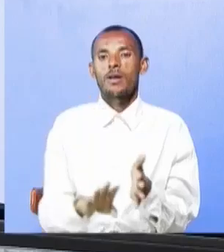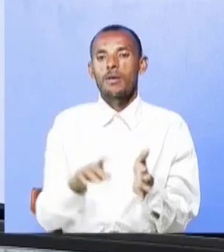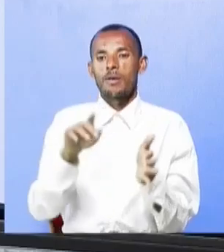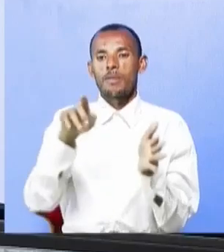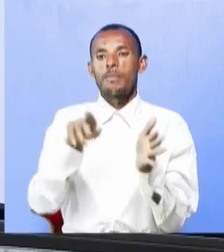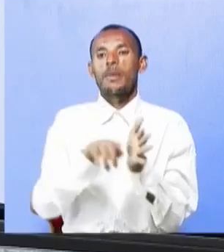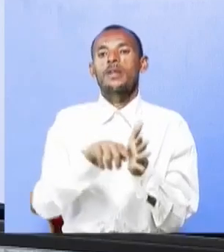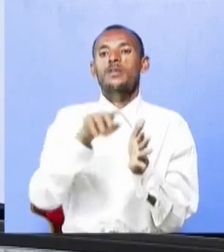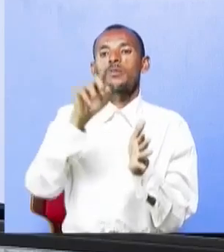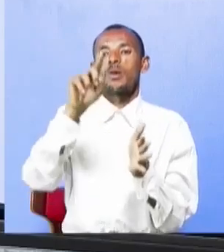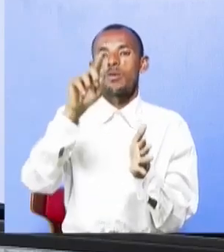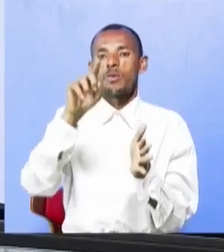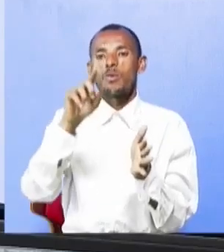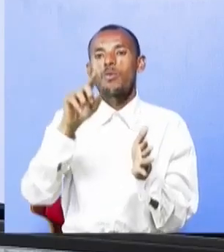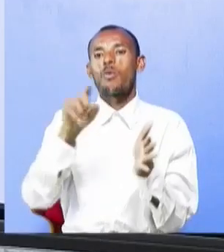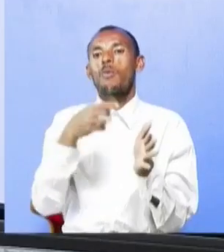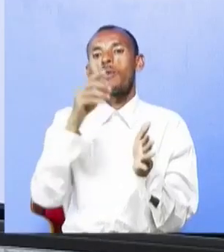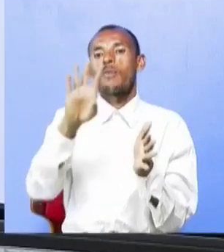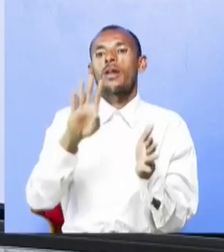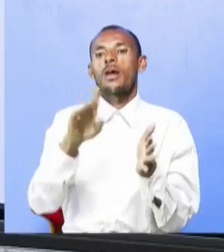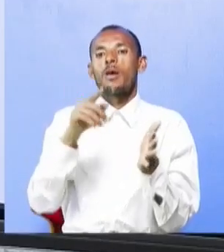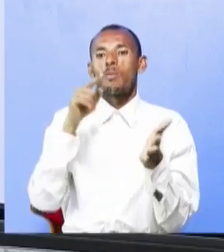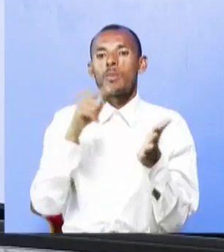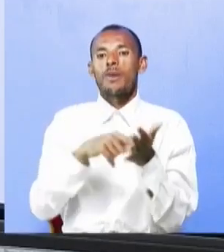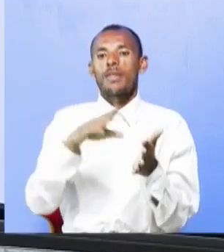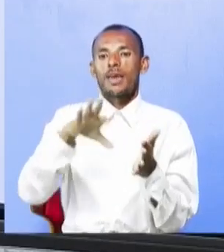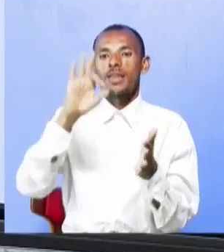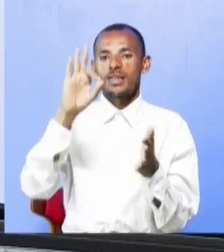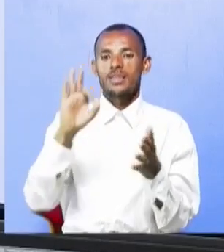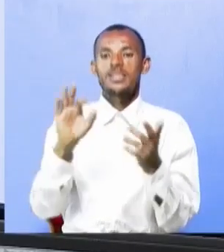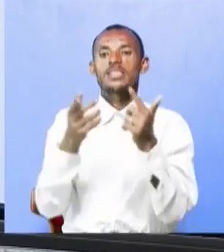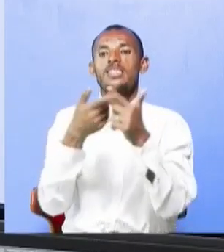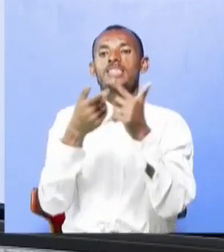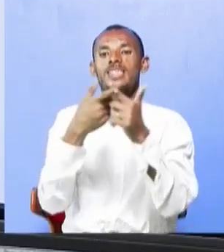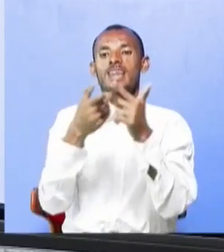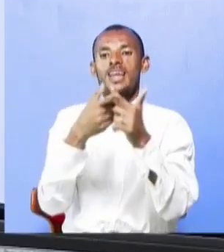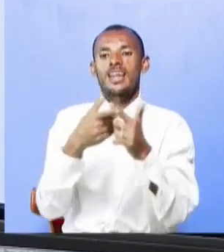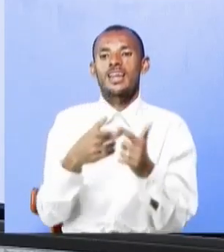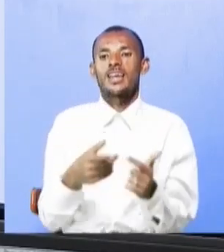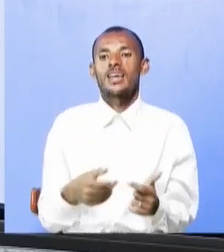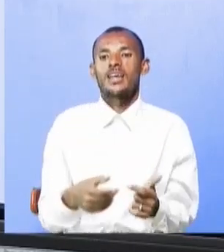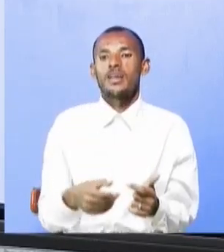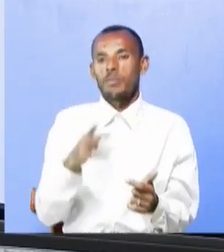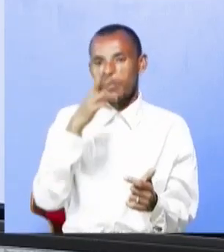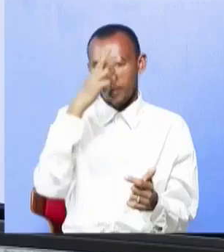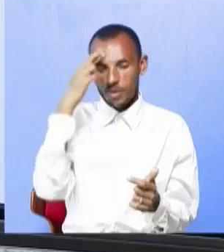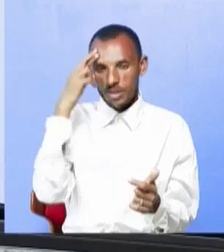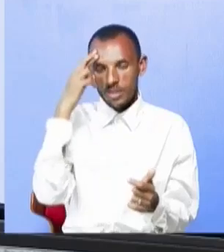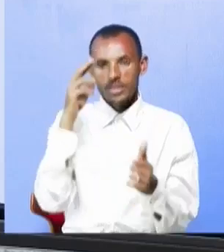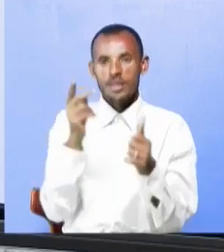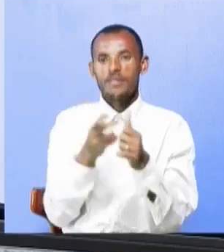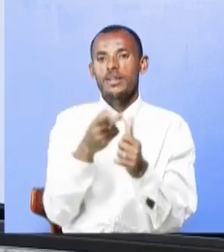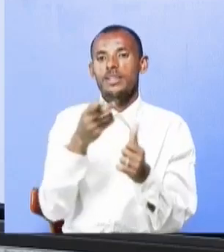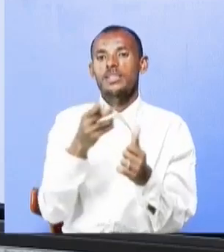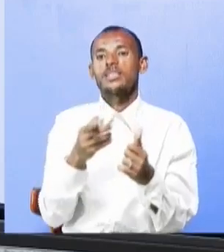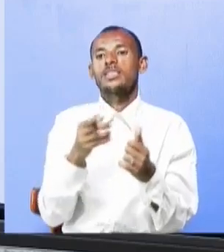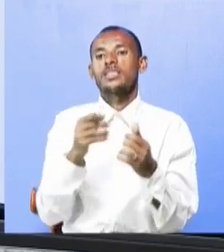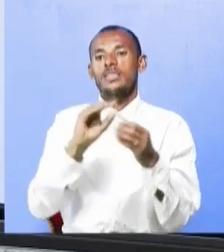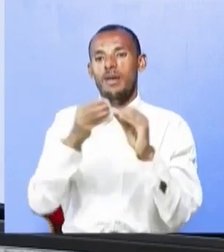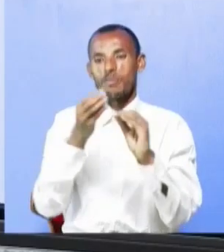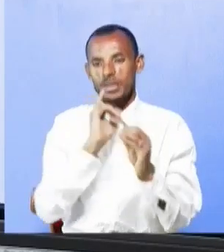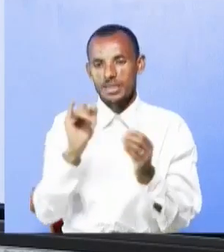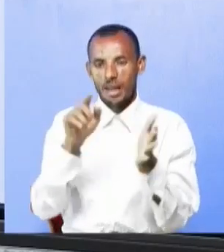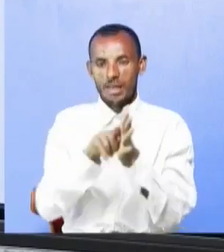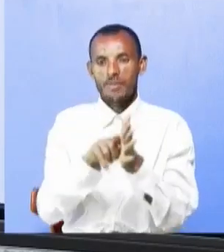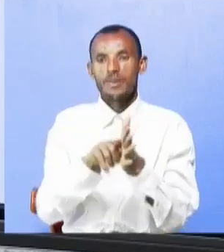1.4 is a point in the second quadrant, right? Because the first entry is negative